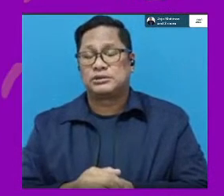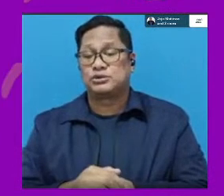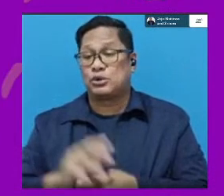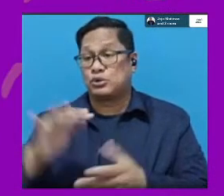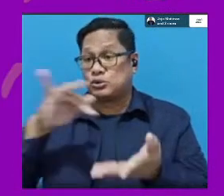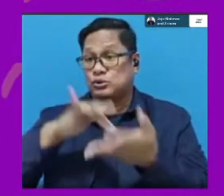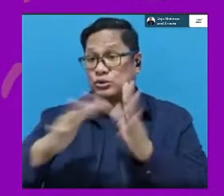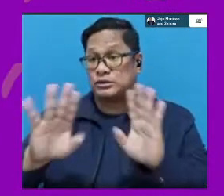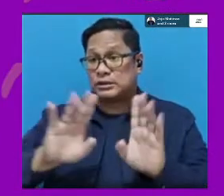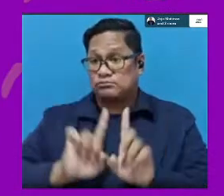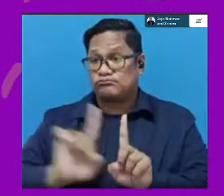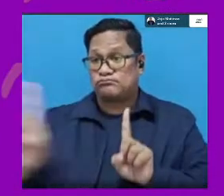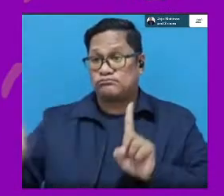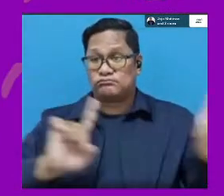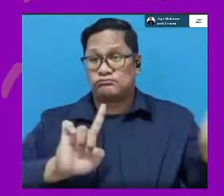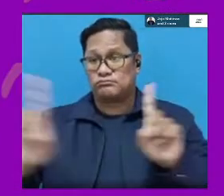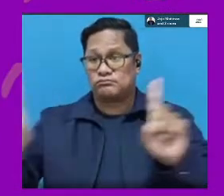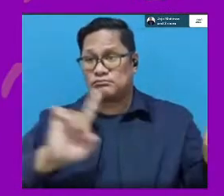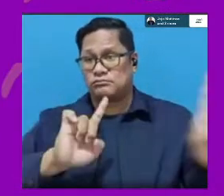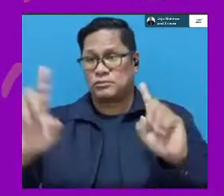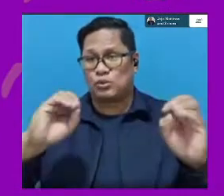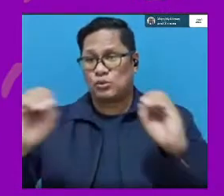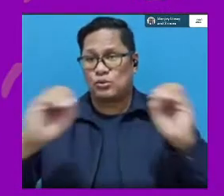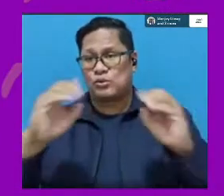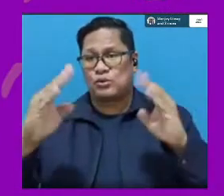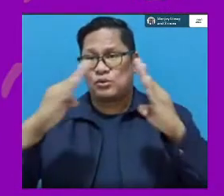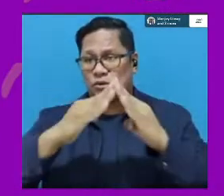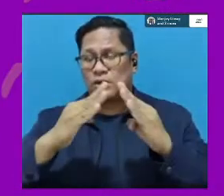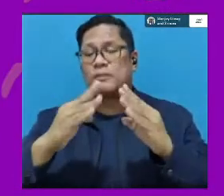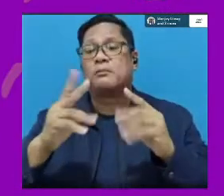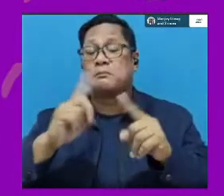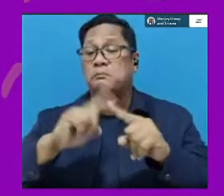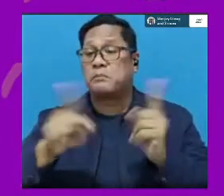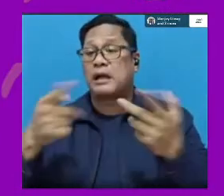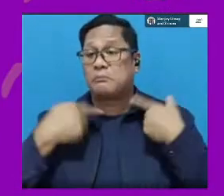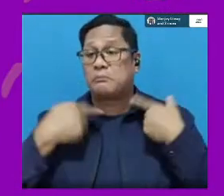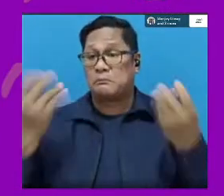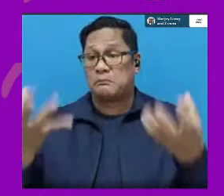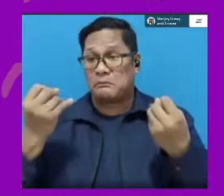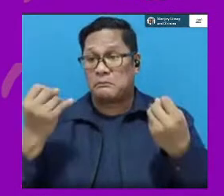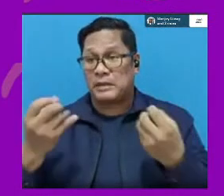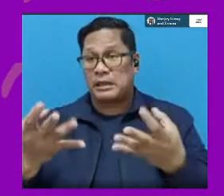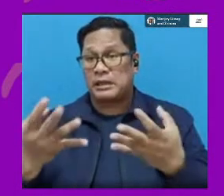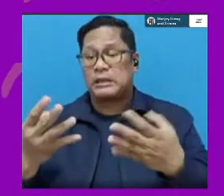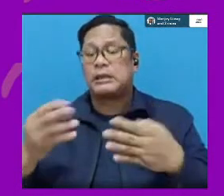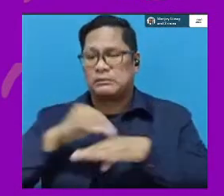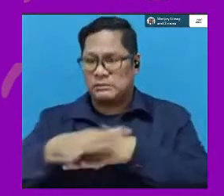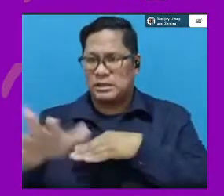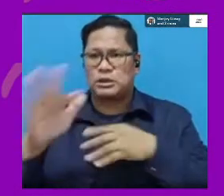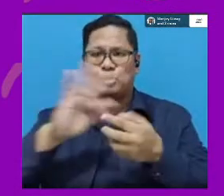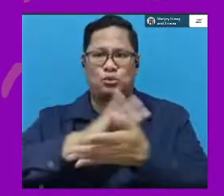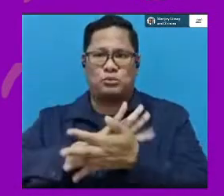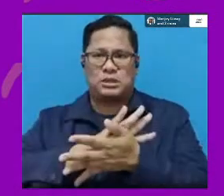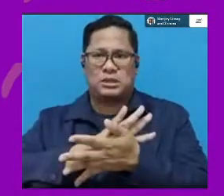back, many of them were infected by COVID-19.